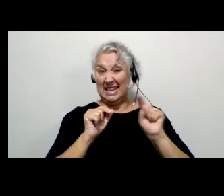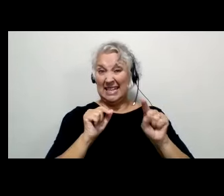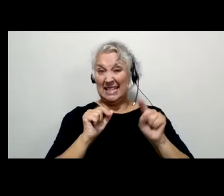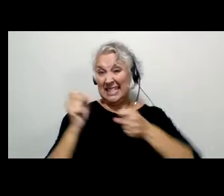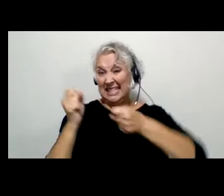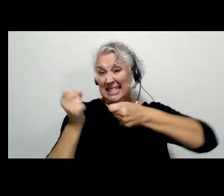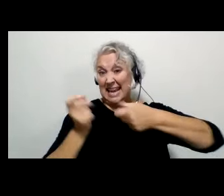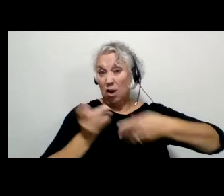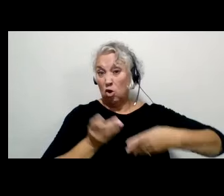downloadable